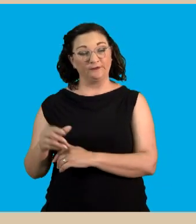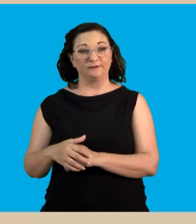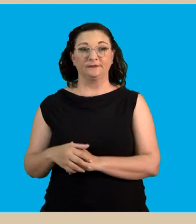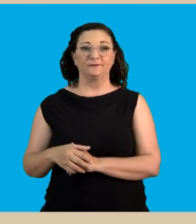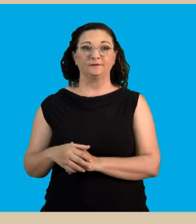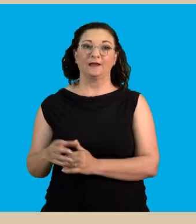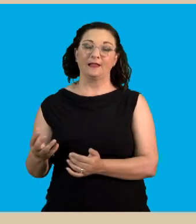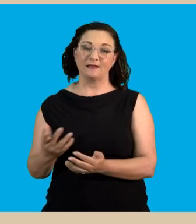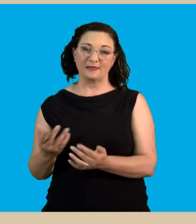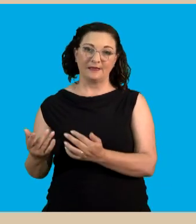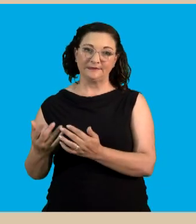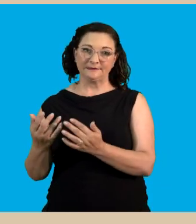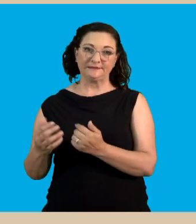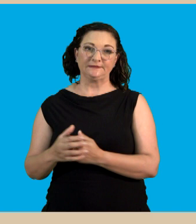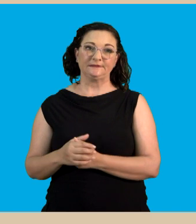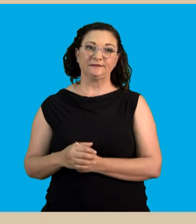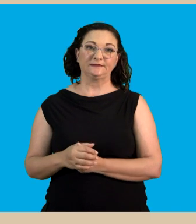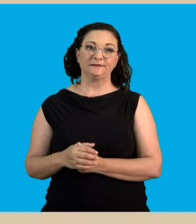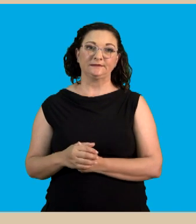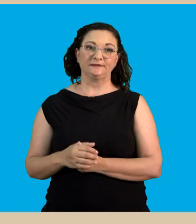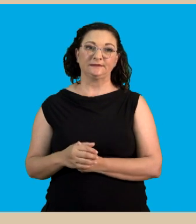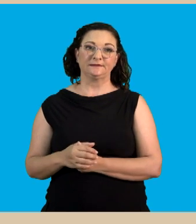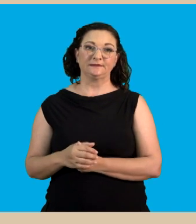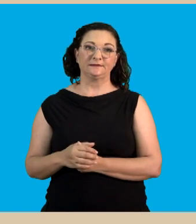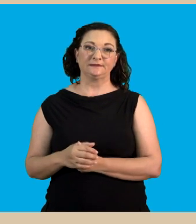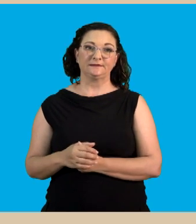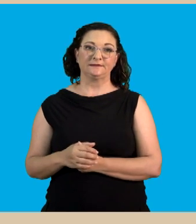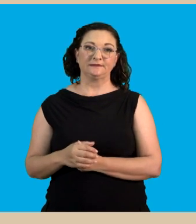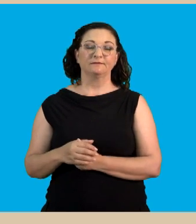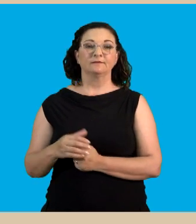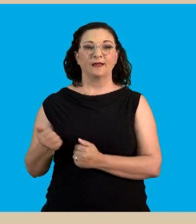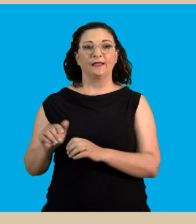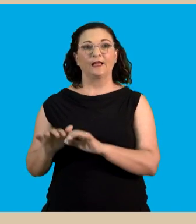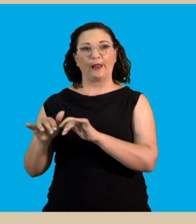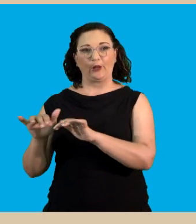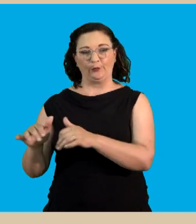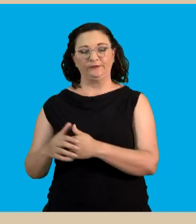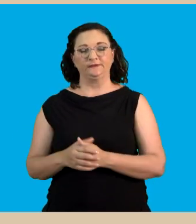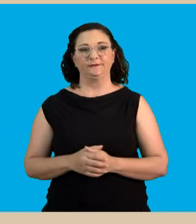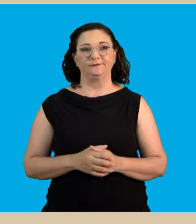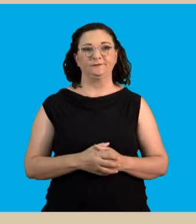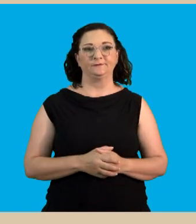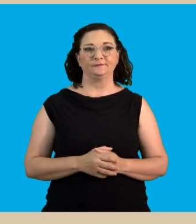of gases and liquid.